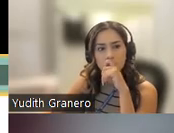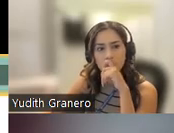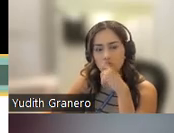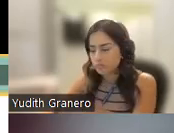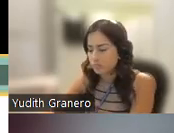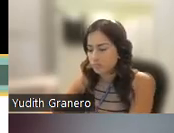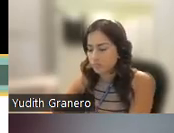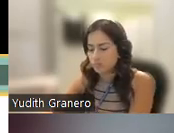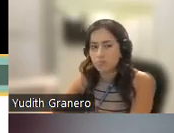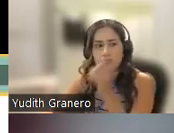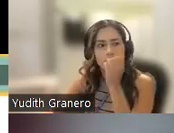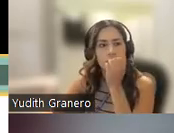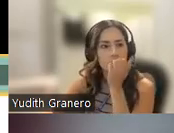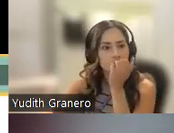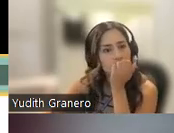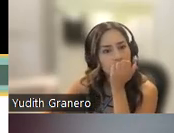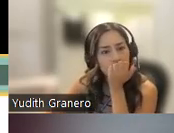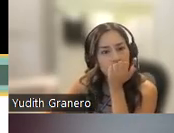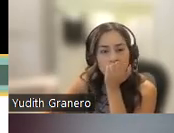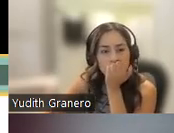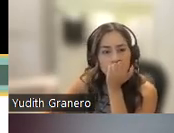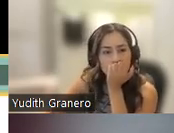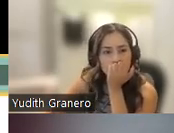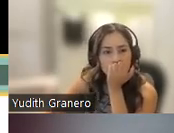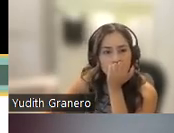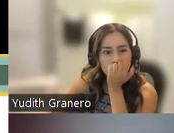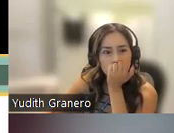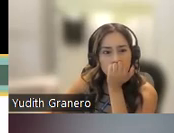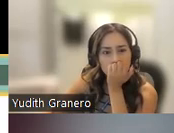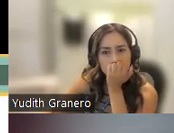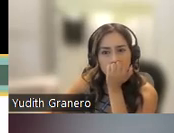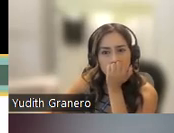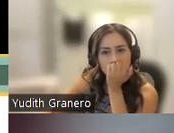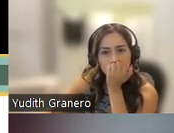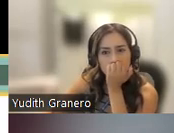So just a quick snapshot of what we've got covered.